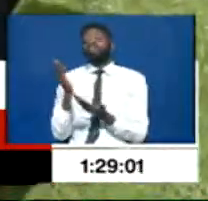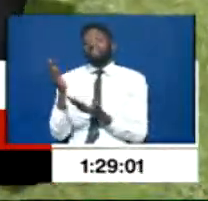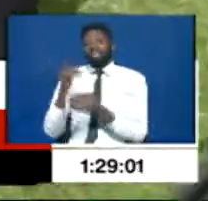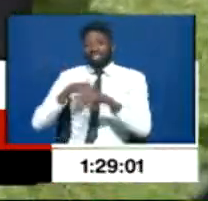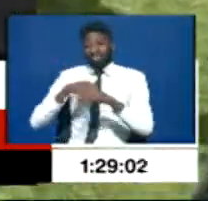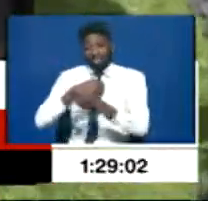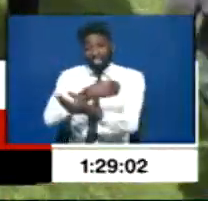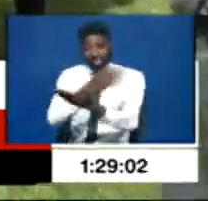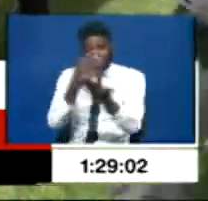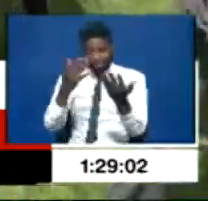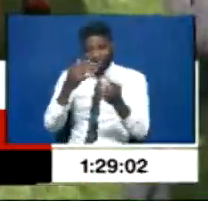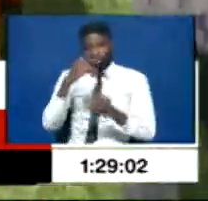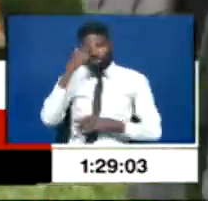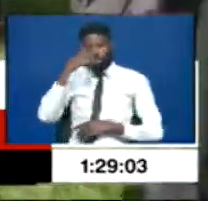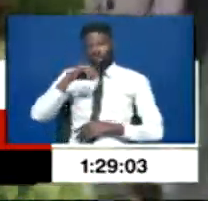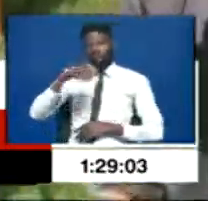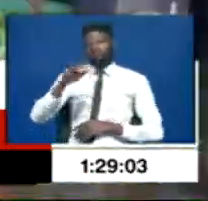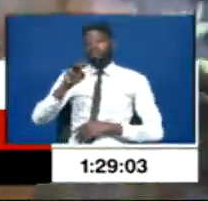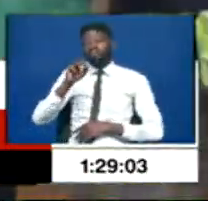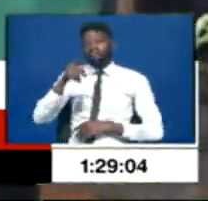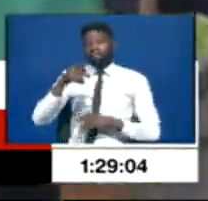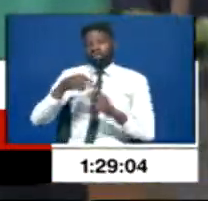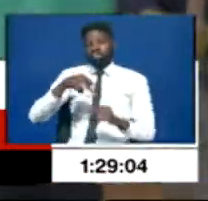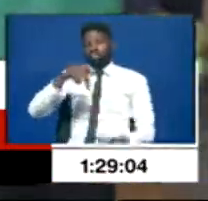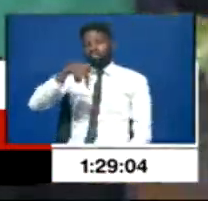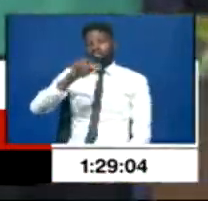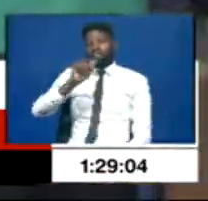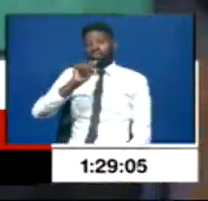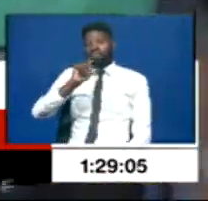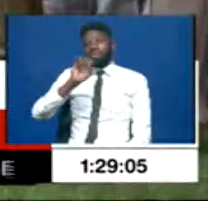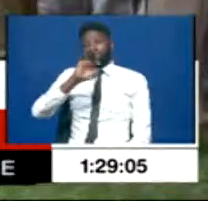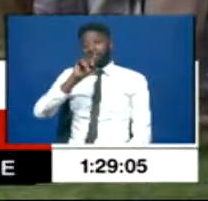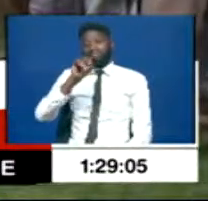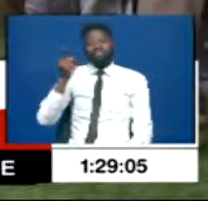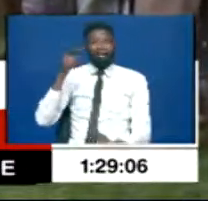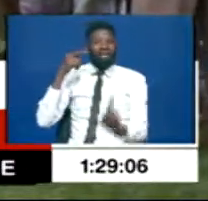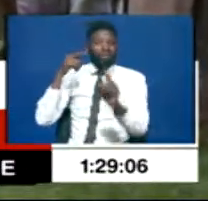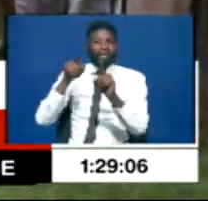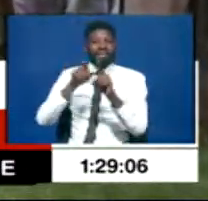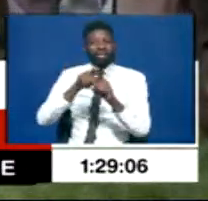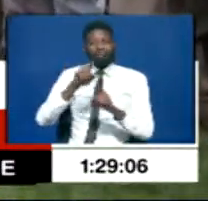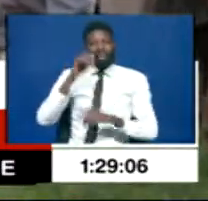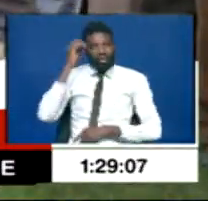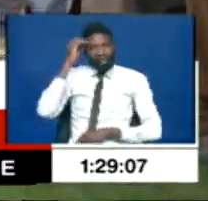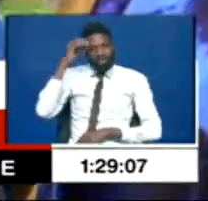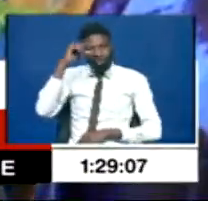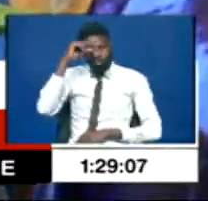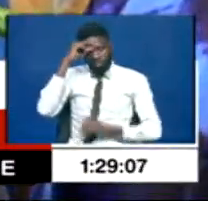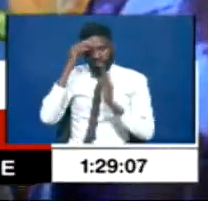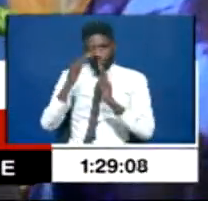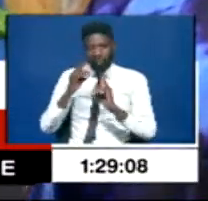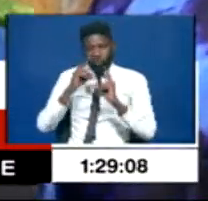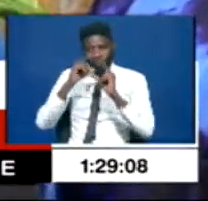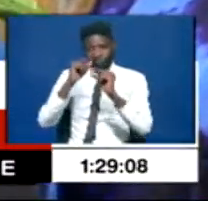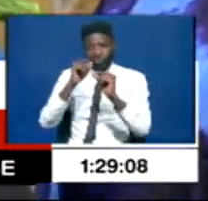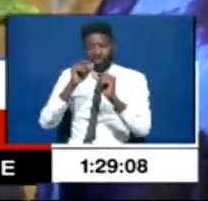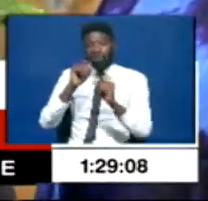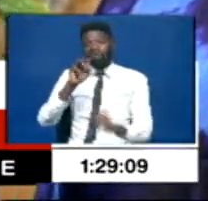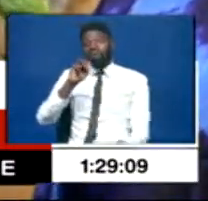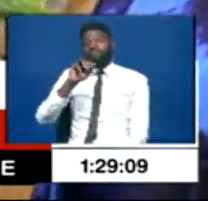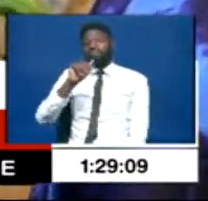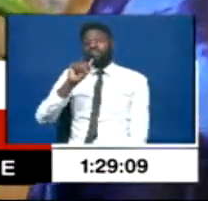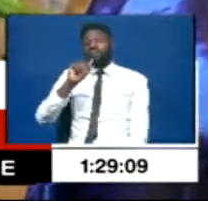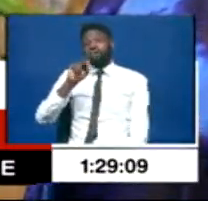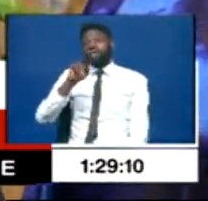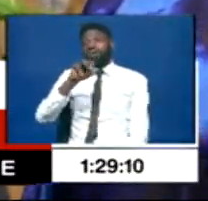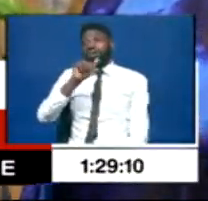who is also eyeing the Kiambu gubernatorial seat, said that macadamia farming would help boost the county's future economy. Ile ukulima tunaita Kiambu sasa